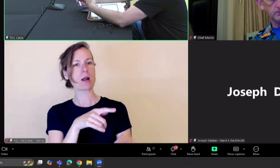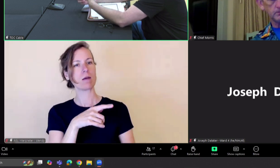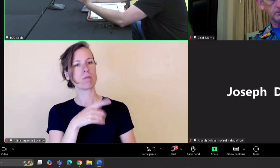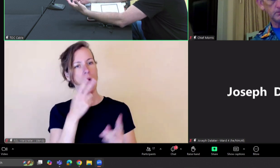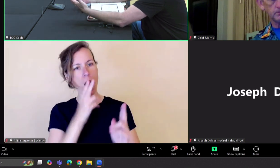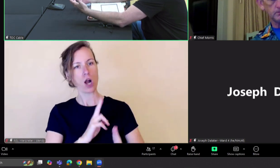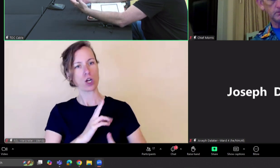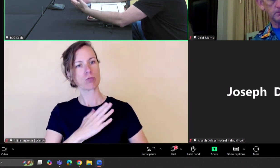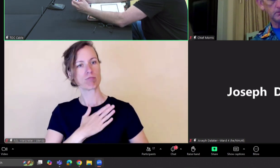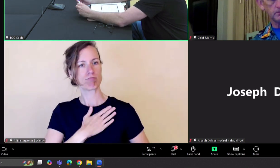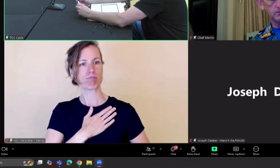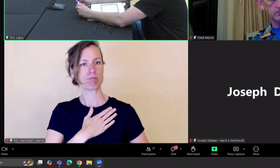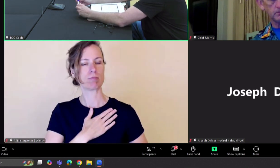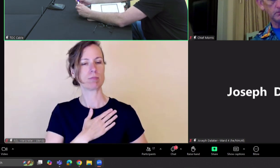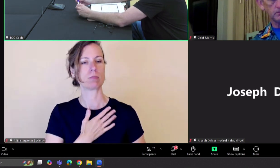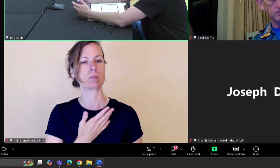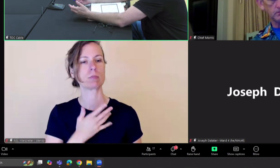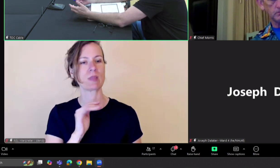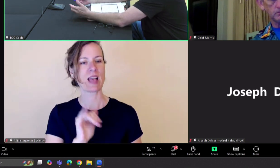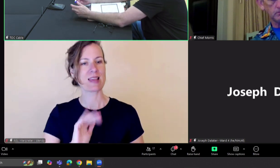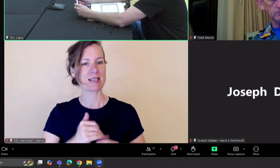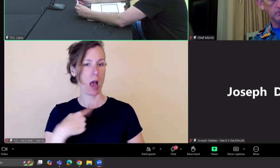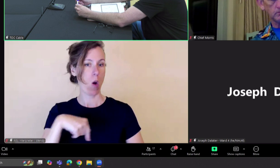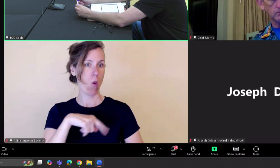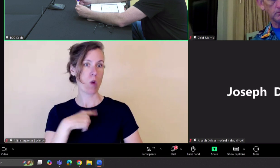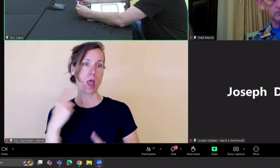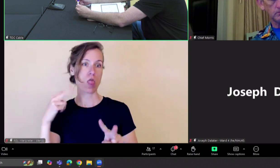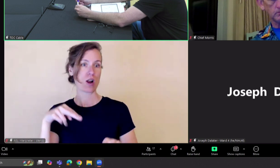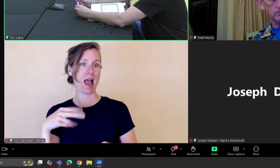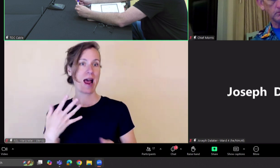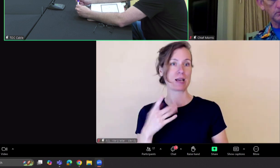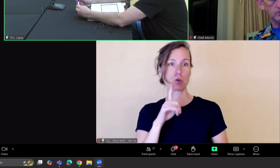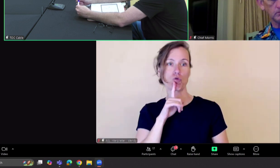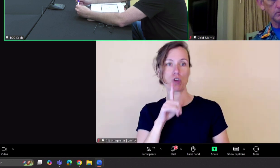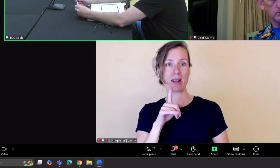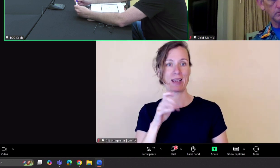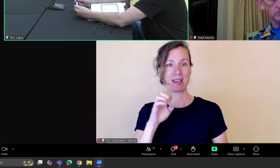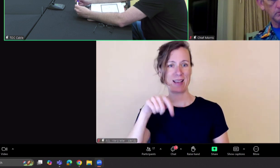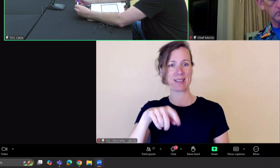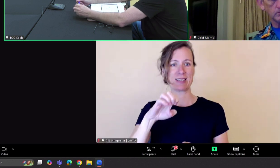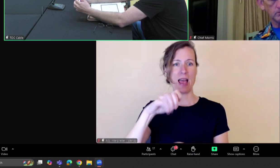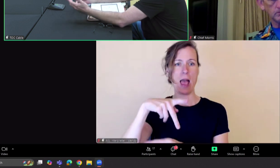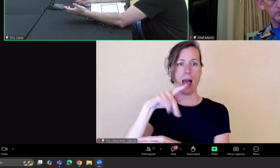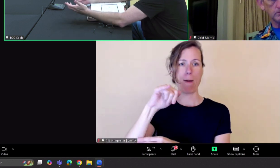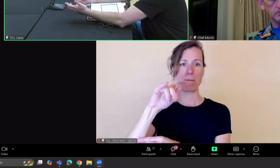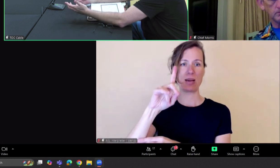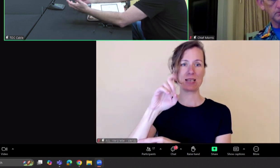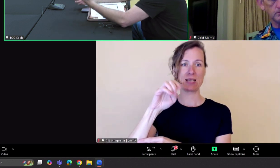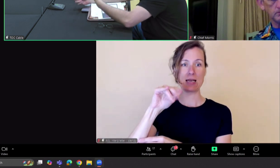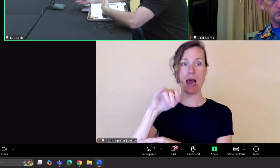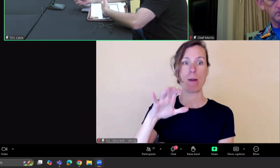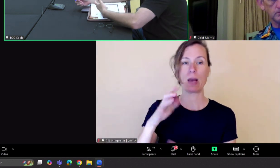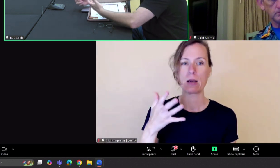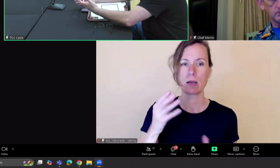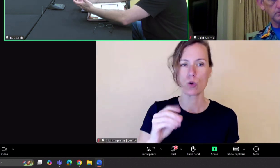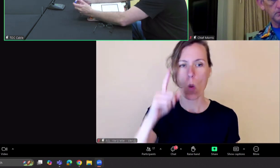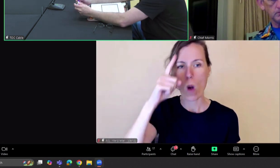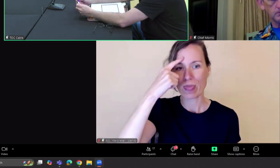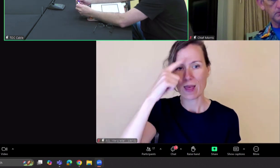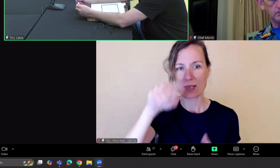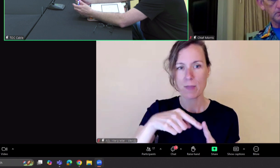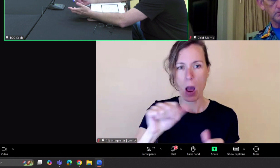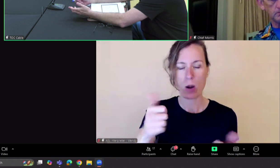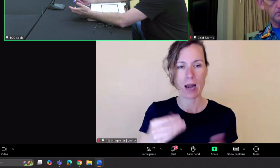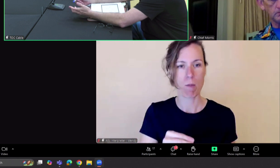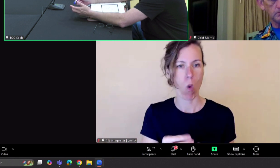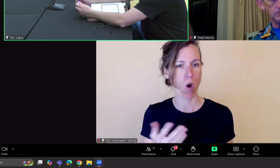of something that is an epidemic that no one thinks about anymore stopping. It's become so normal that, that's why 85%